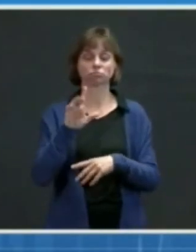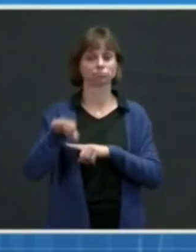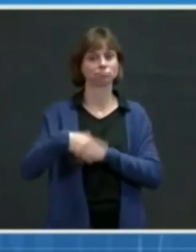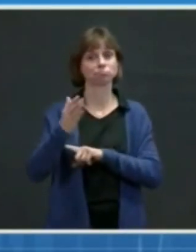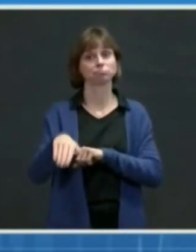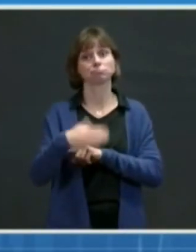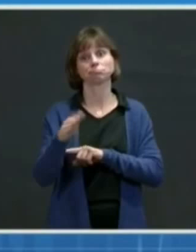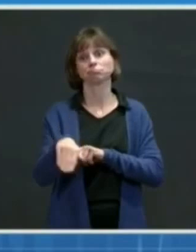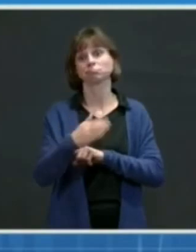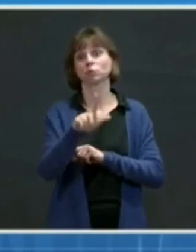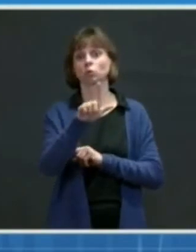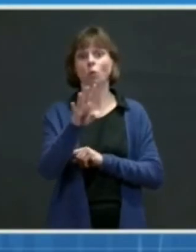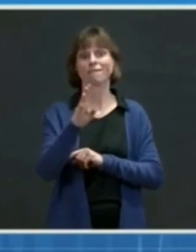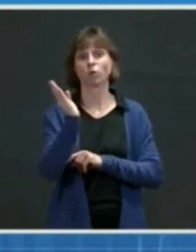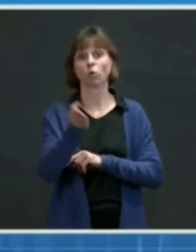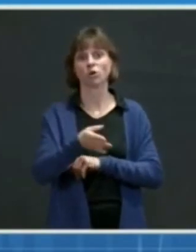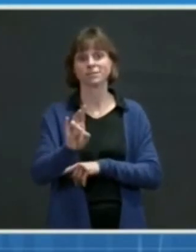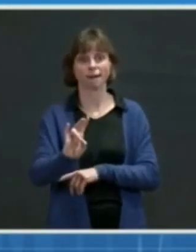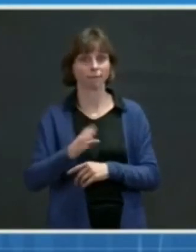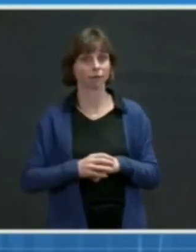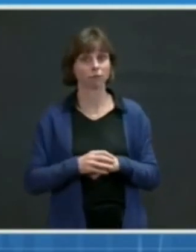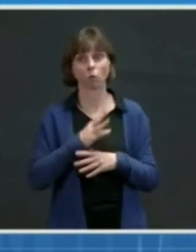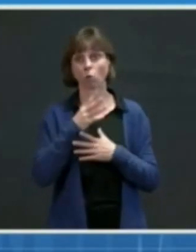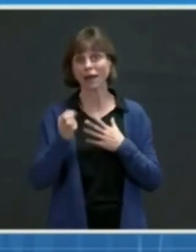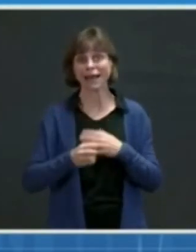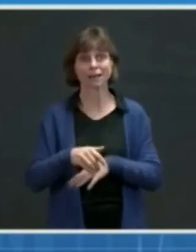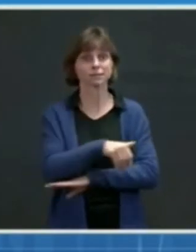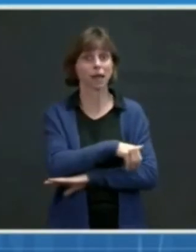through the weekends, through the evenings. And we want to